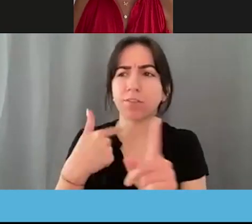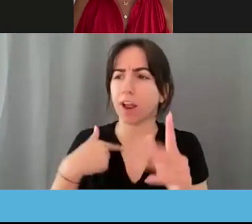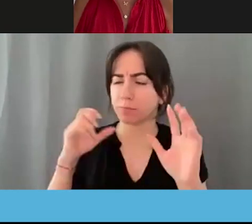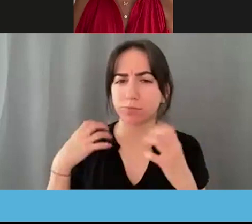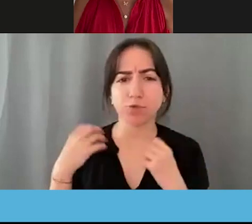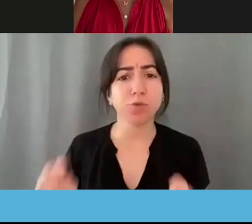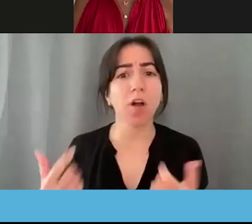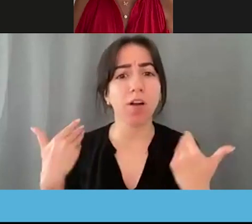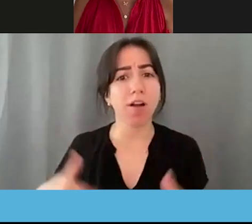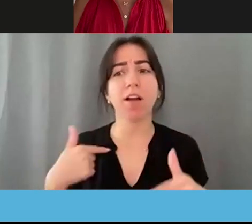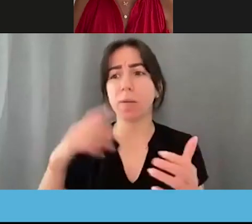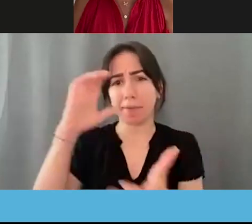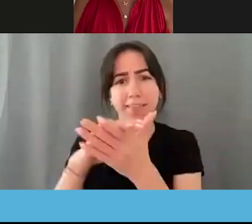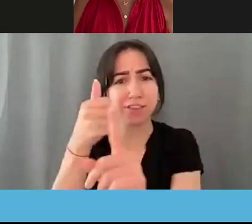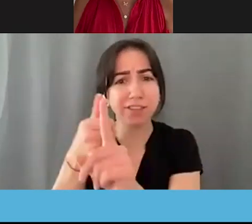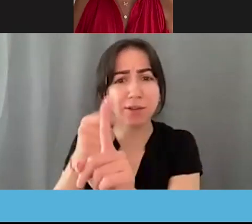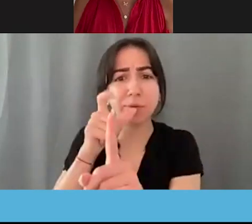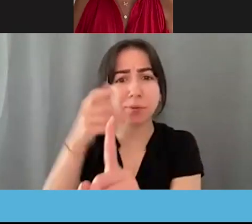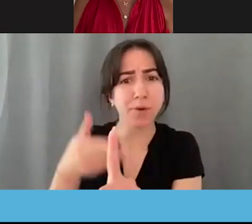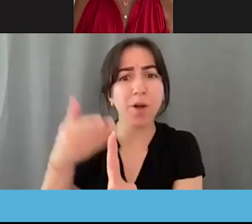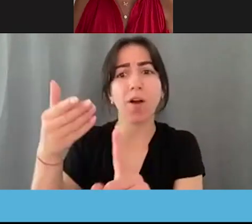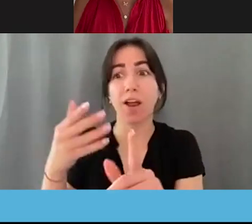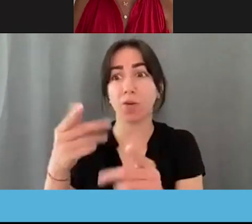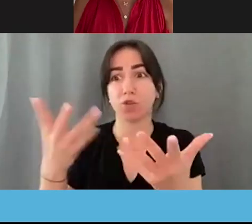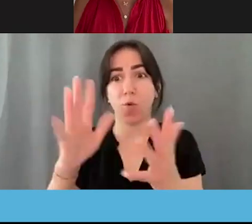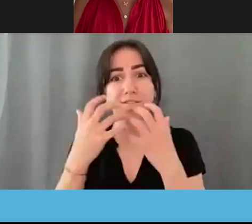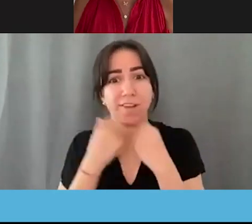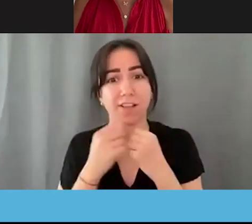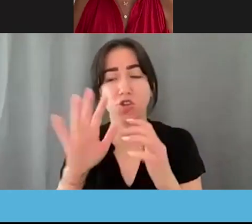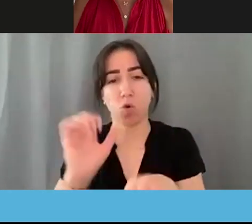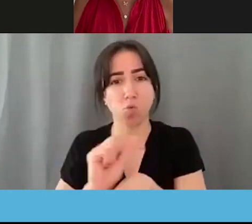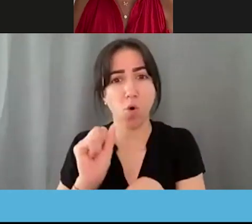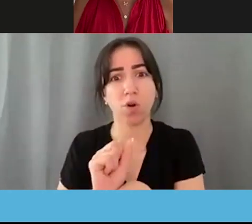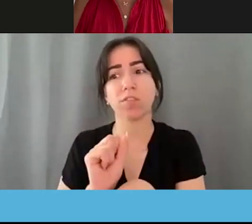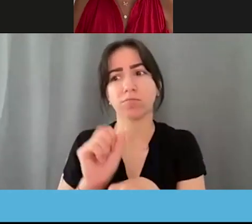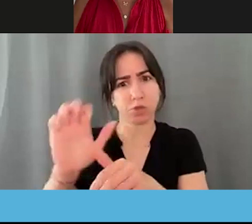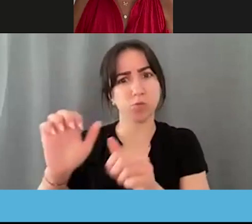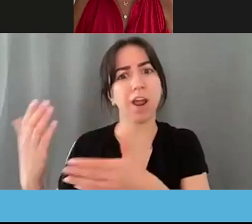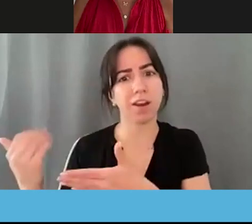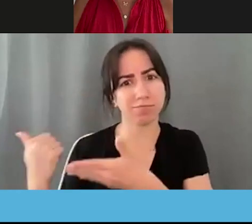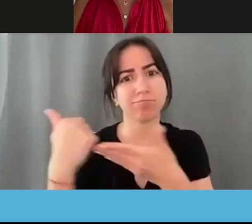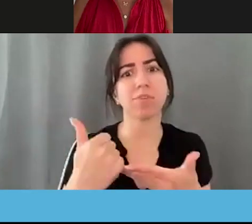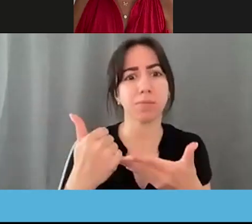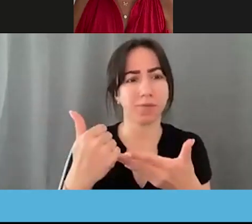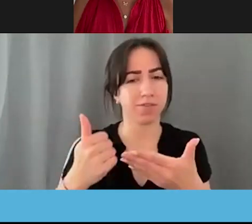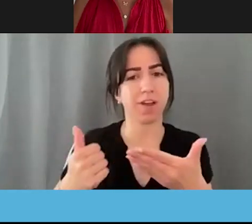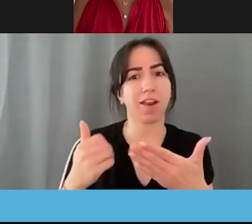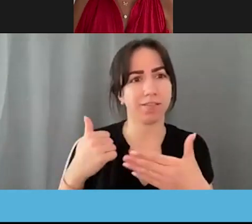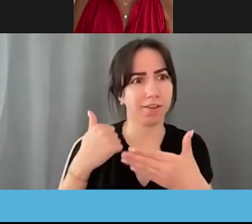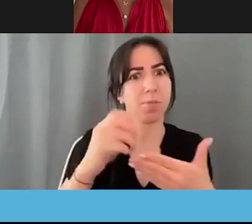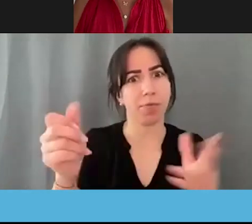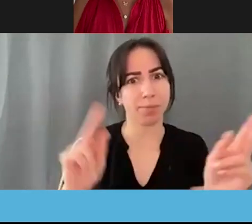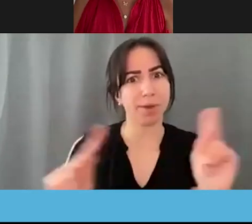in yourself, believe in the value that you bring to the table, and believe that you can transfer that to other